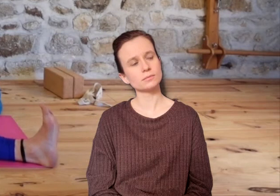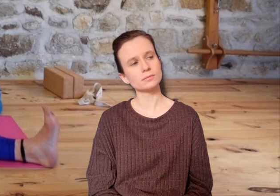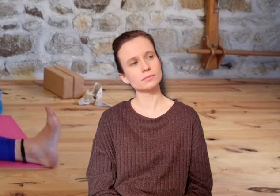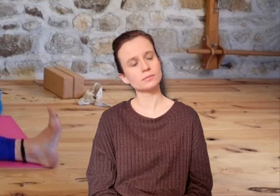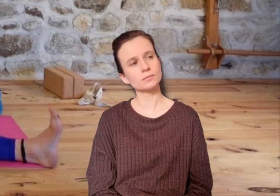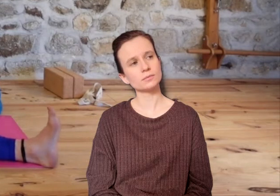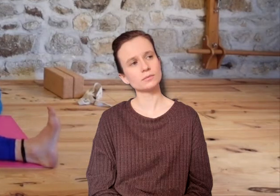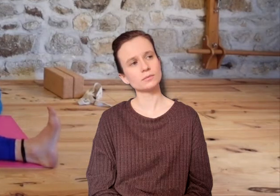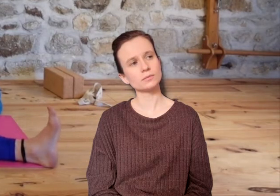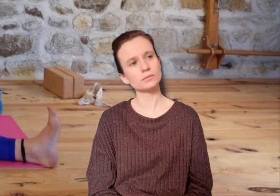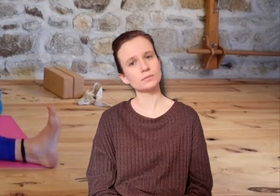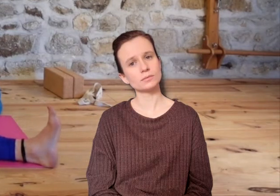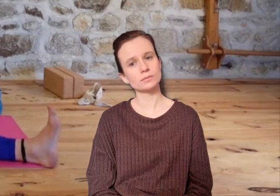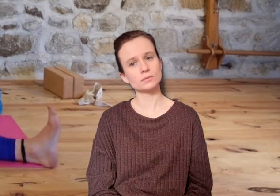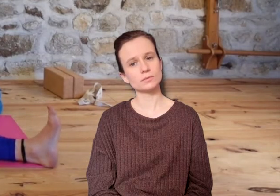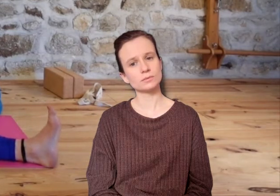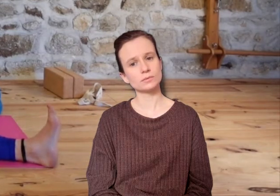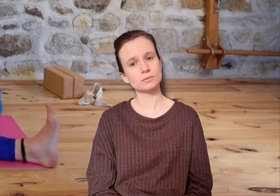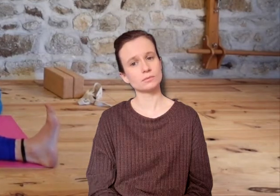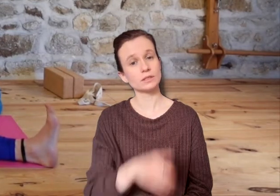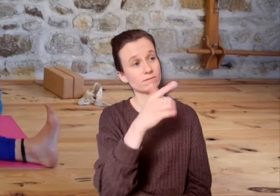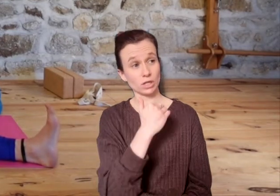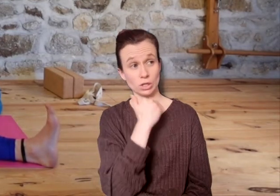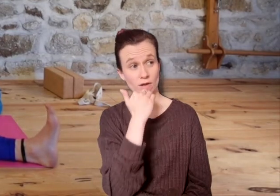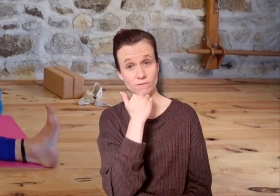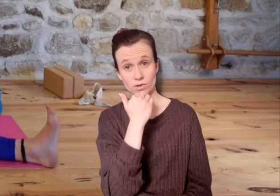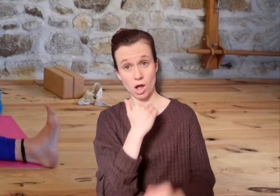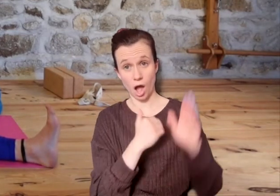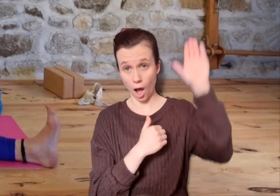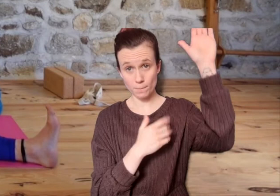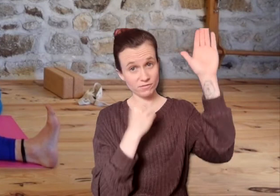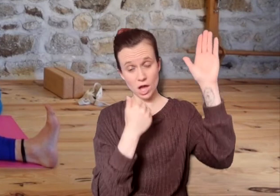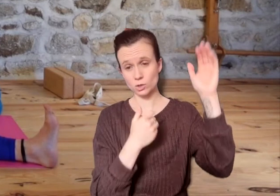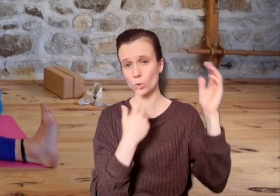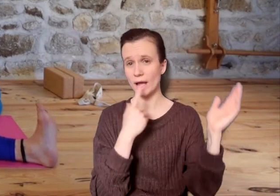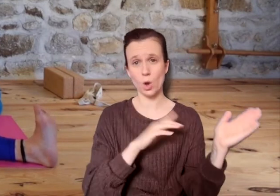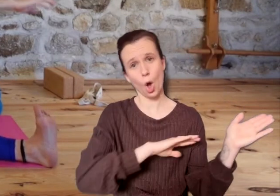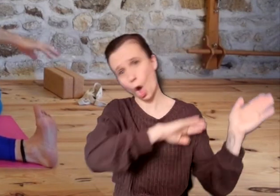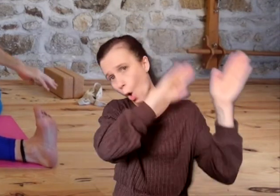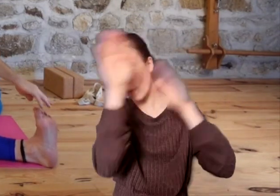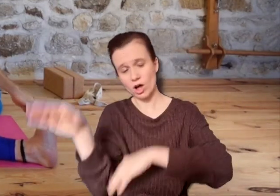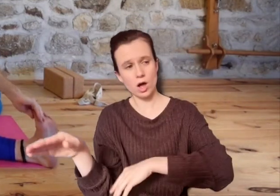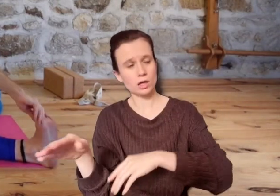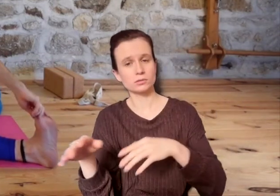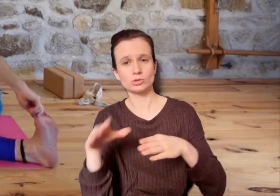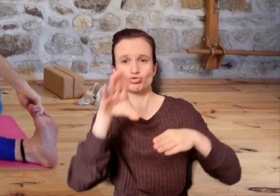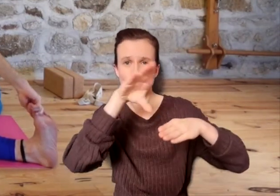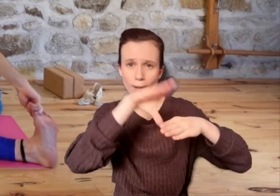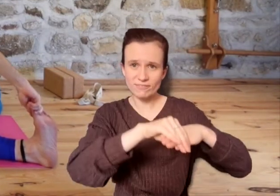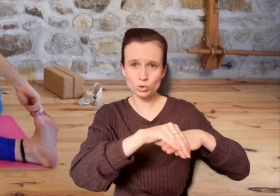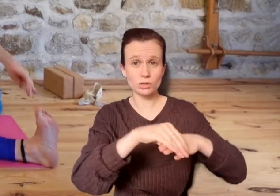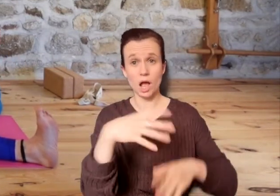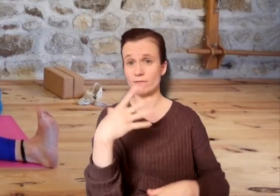Again, you can just come up and reach to the ceiling if that's an intense stretch. You can come all the way over and grab the foot